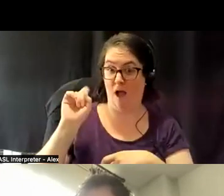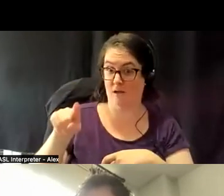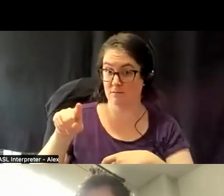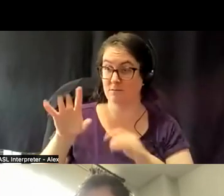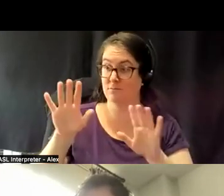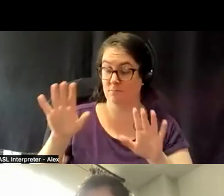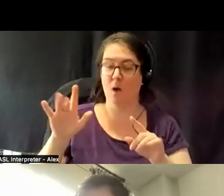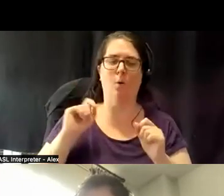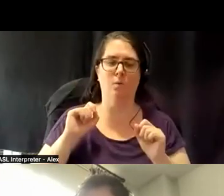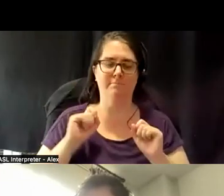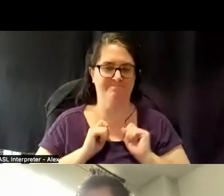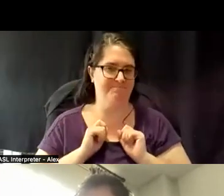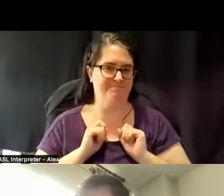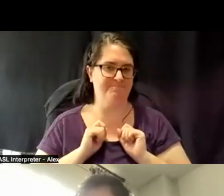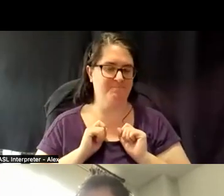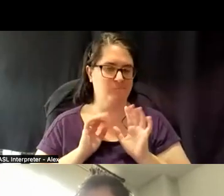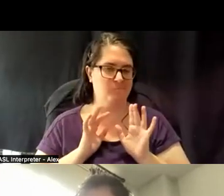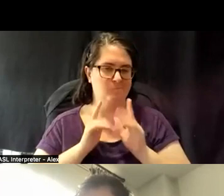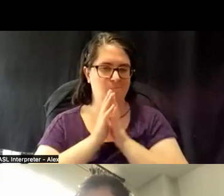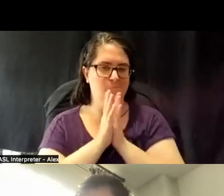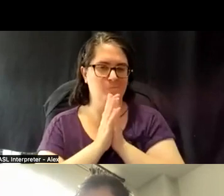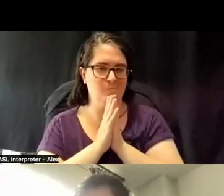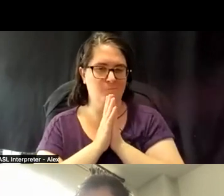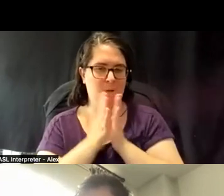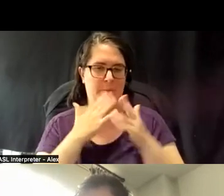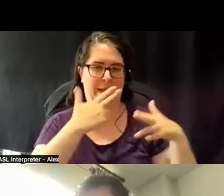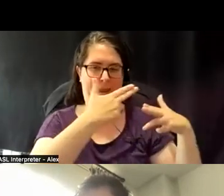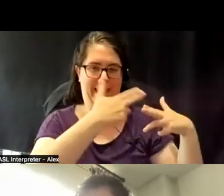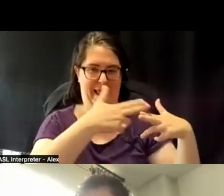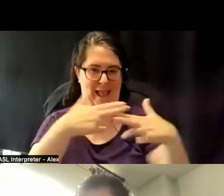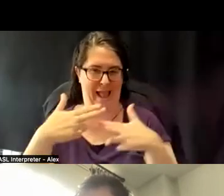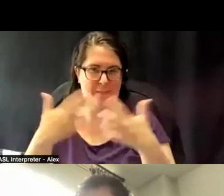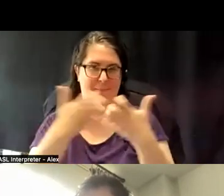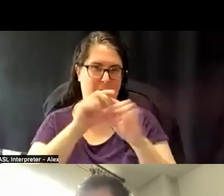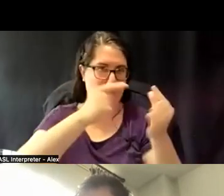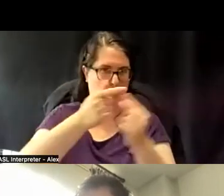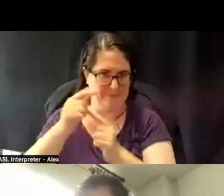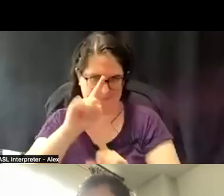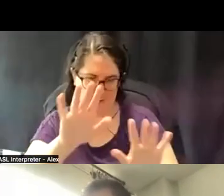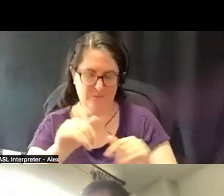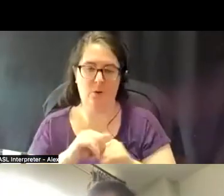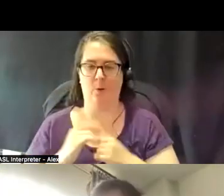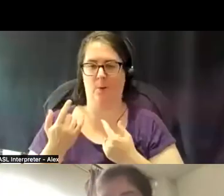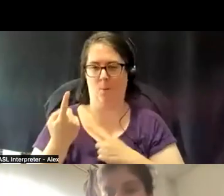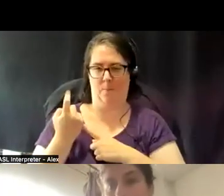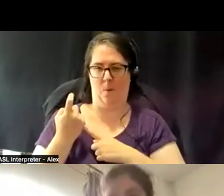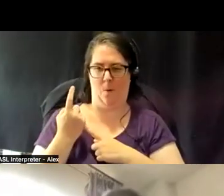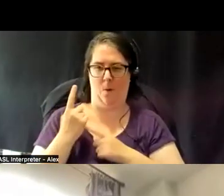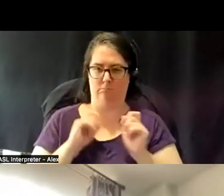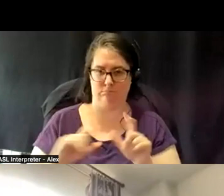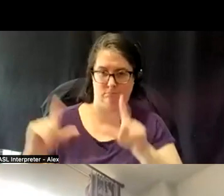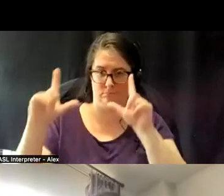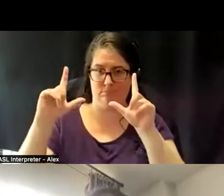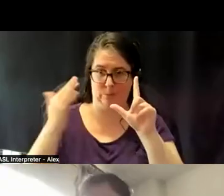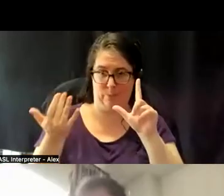ask, I think it makes sense, like match names to groups. So as we wait for the last person to jump in, I'll